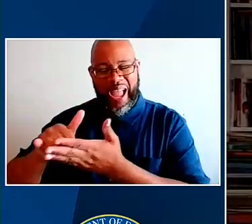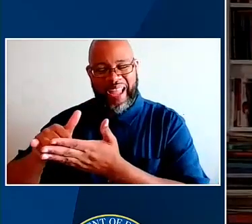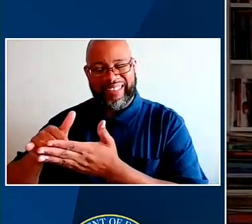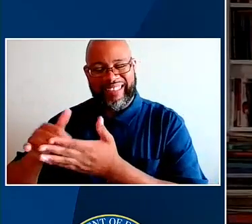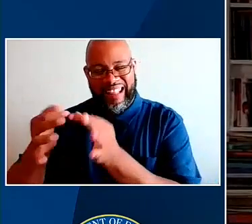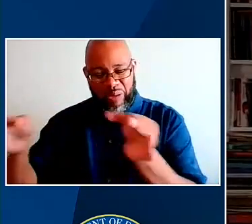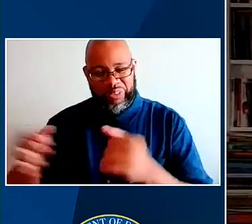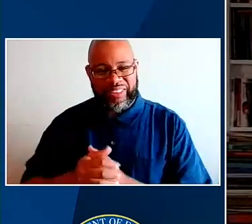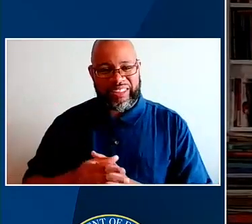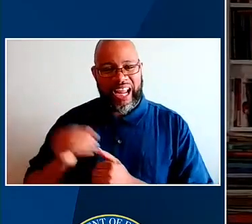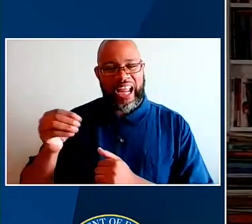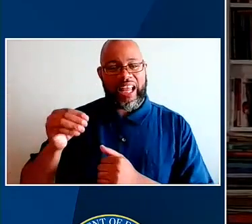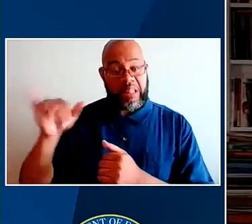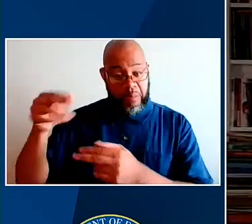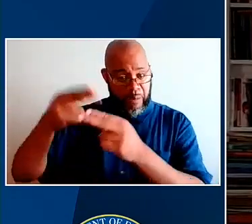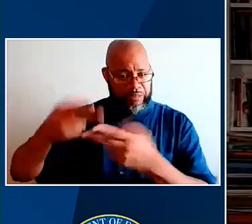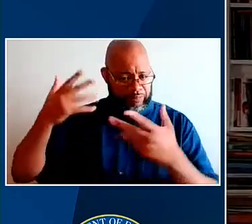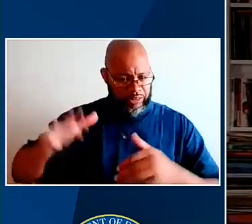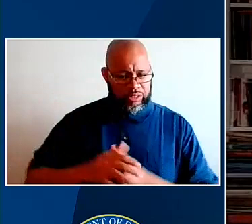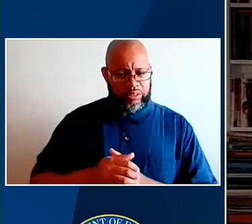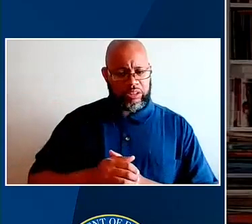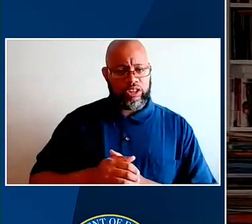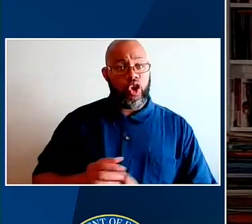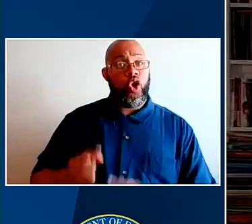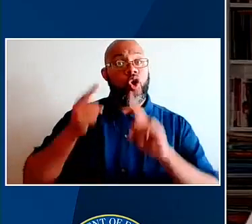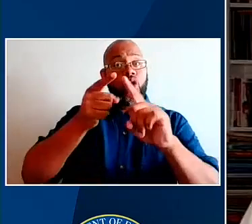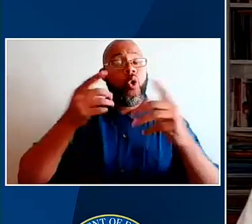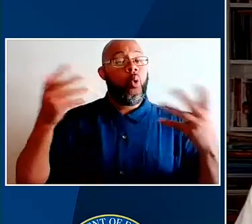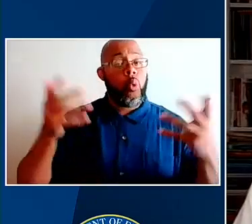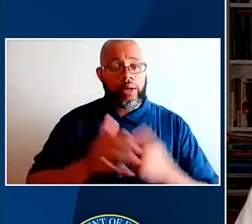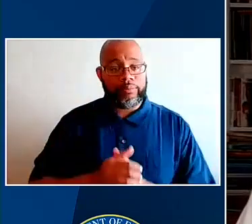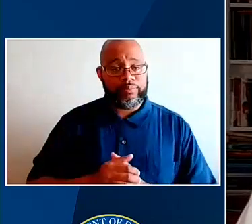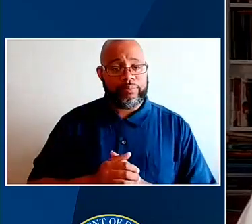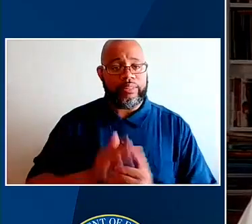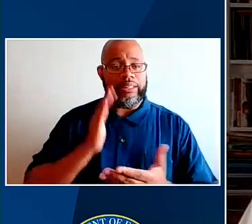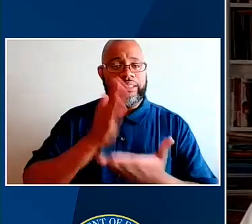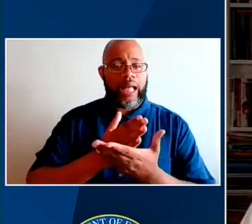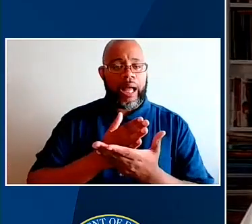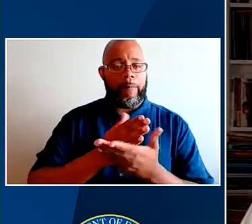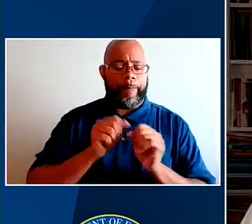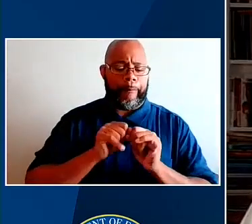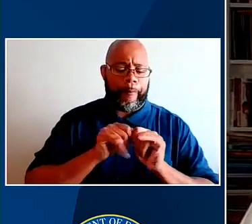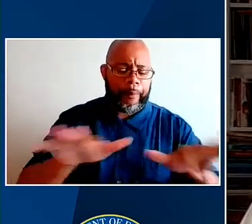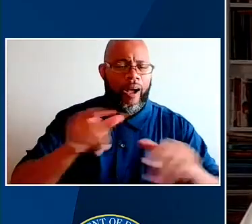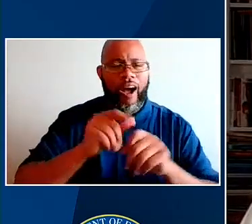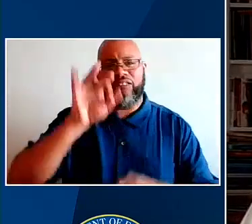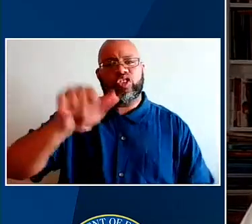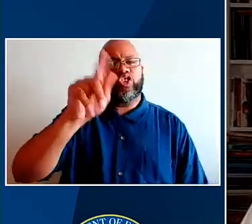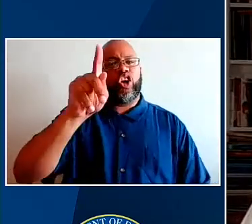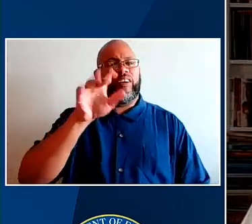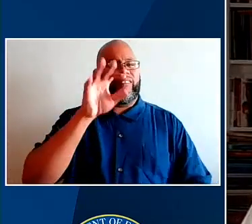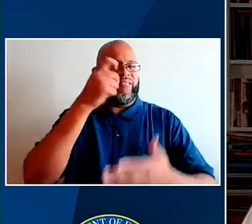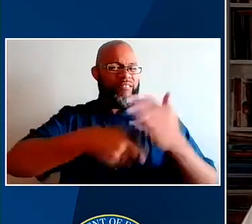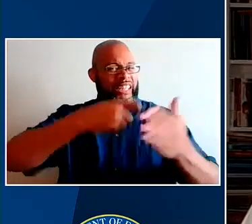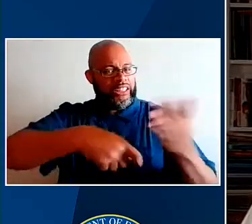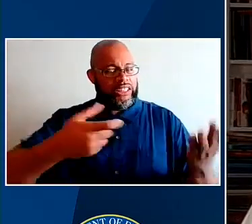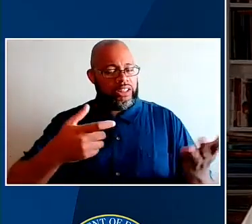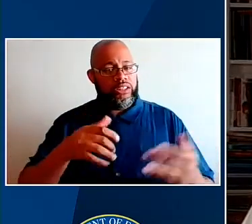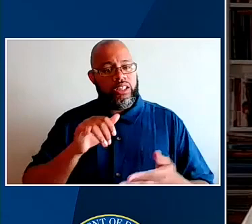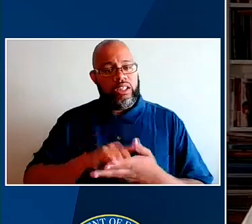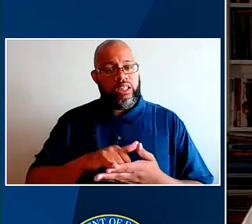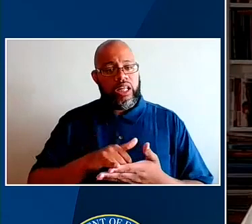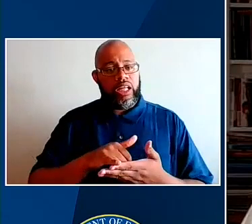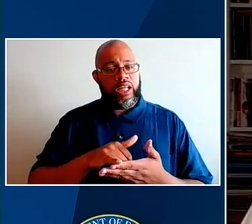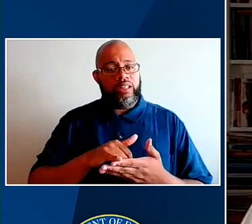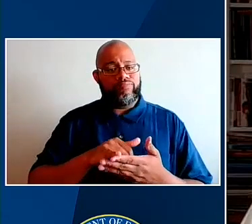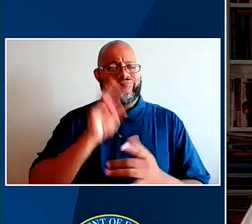And as Greg mentioned, the goal here is to stop the proliferation of junk fees that